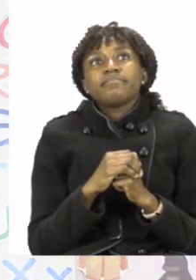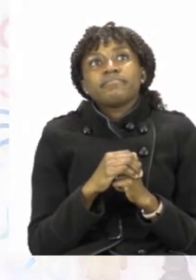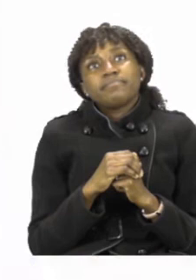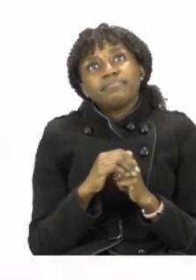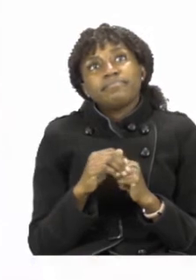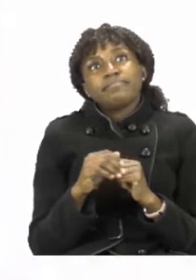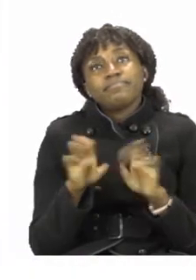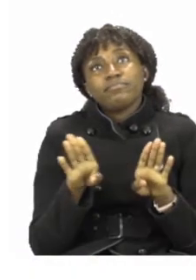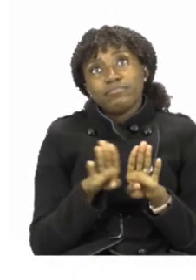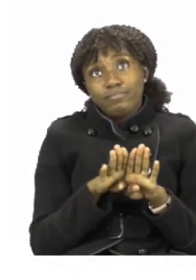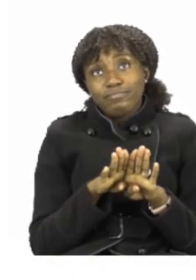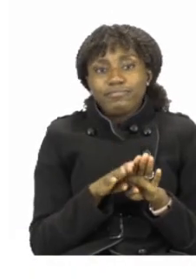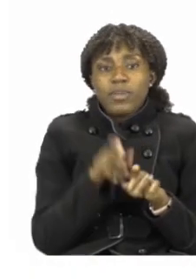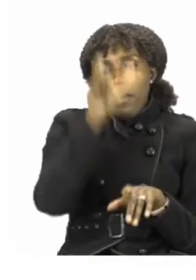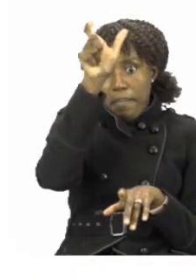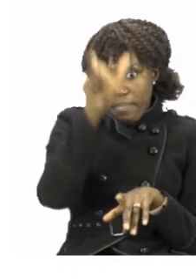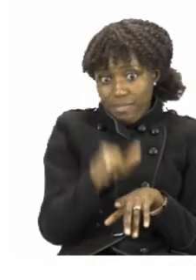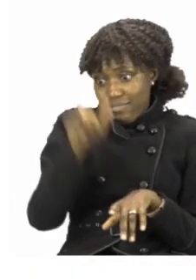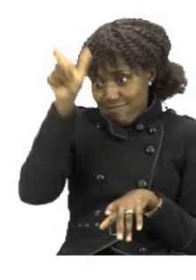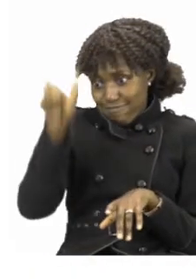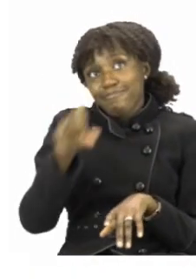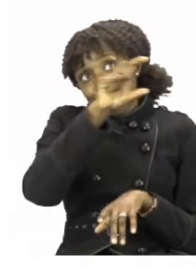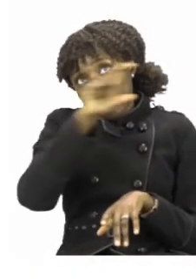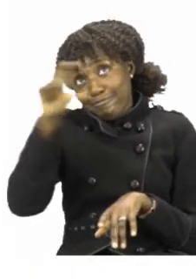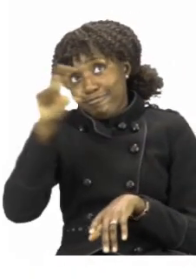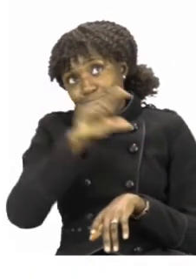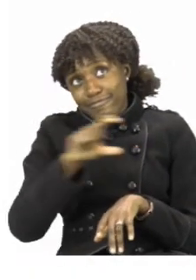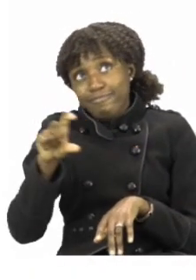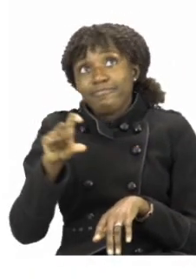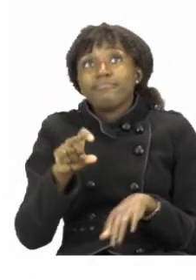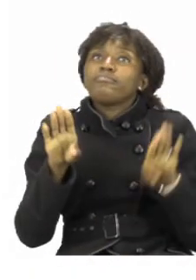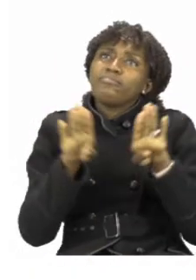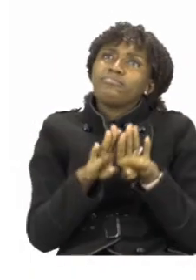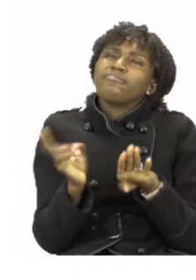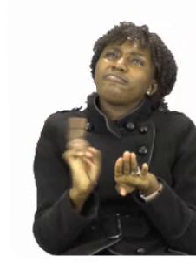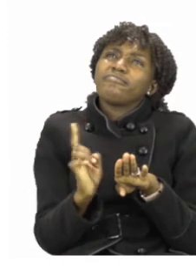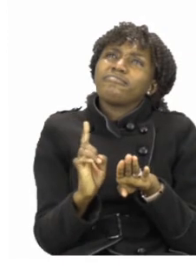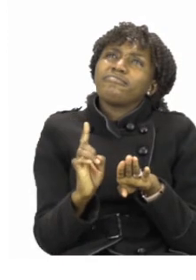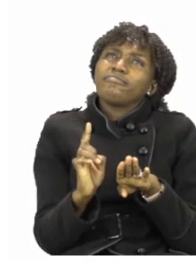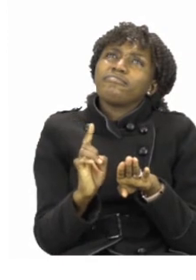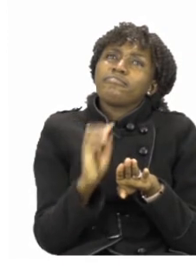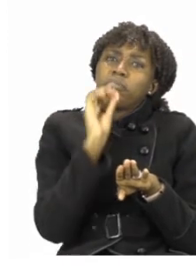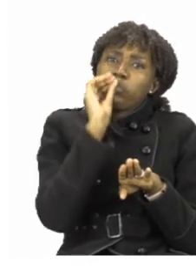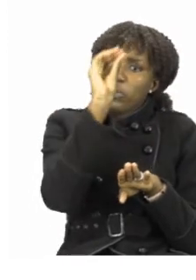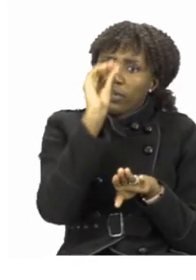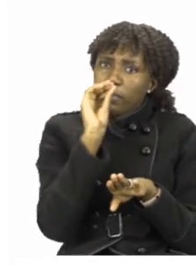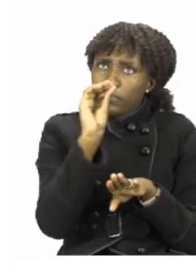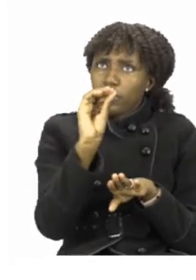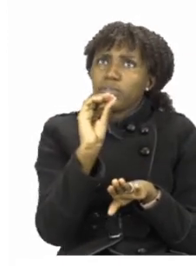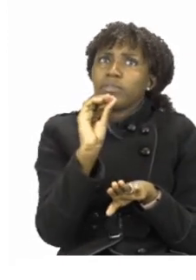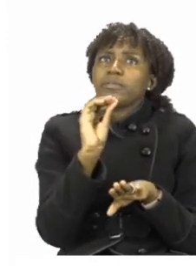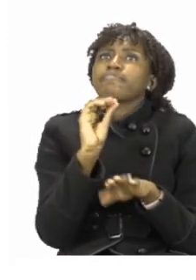some data handling. Now, the data handling that we're going to be doing is to be putting information on a